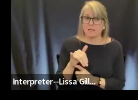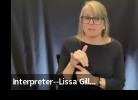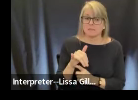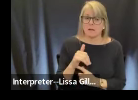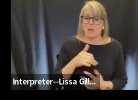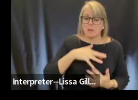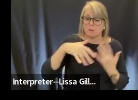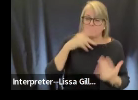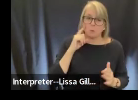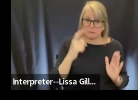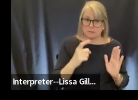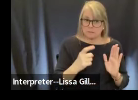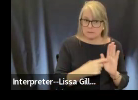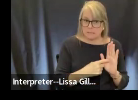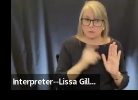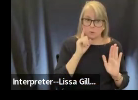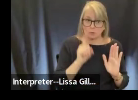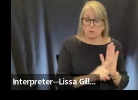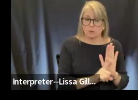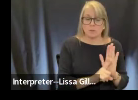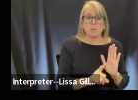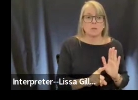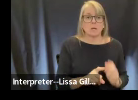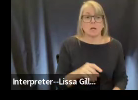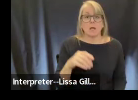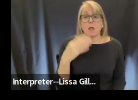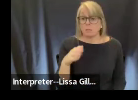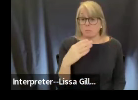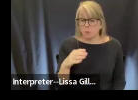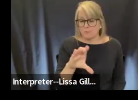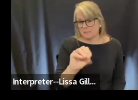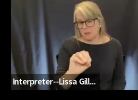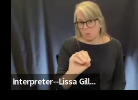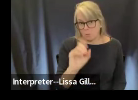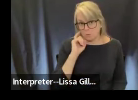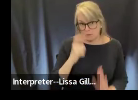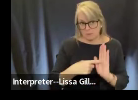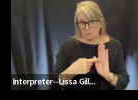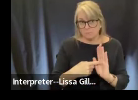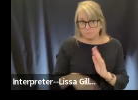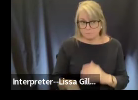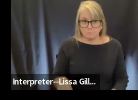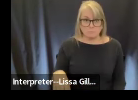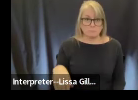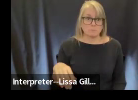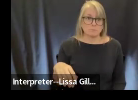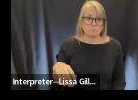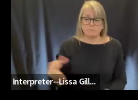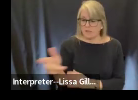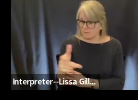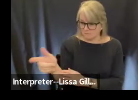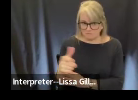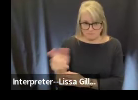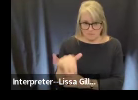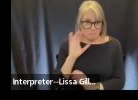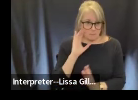recommendation. The blue little water dot, if you will, is for the carbon monoxide detector, and then the fire extinguisher for fire extinguisher.